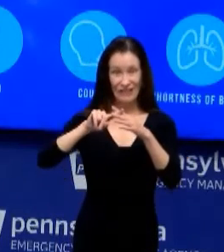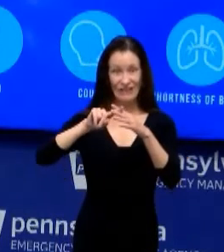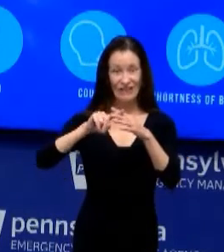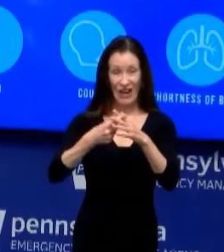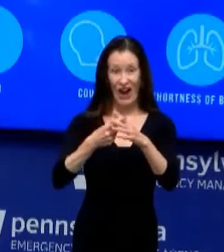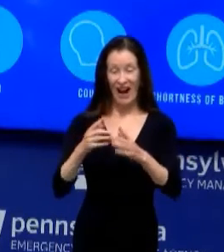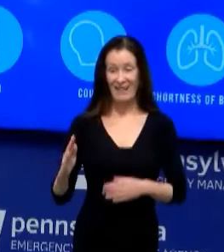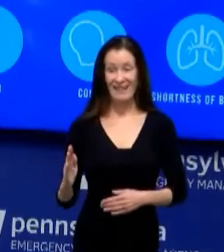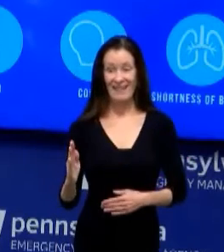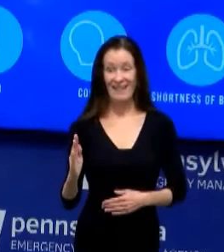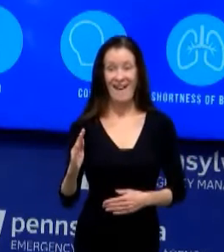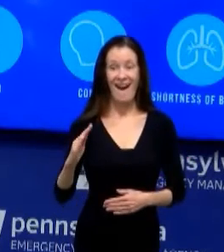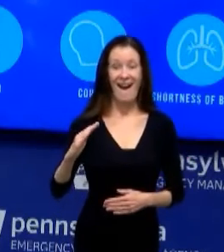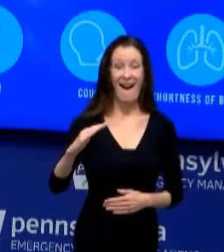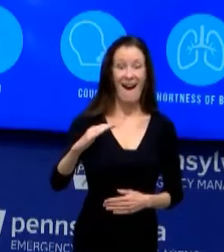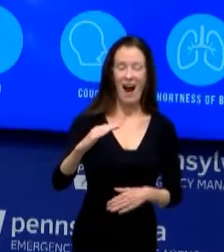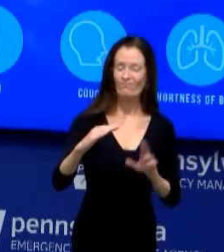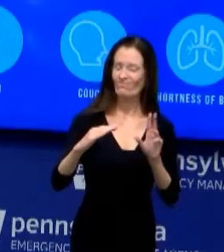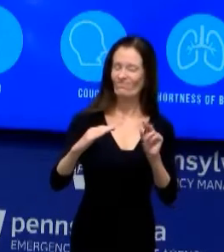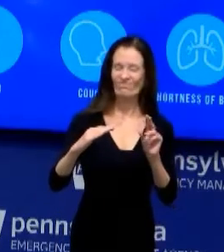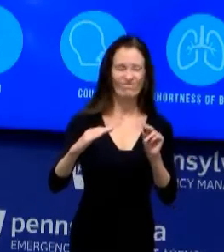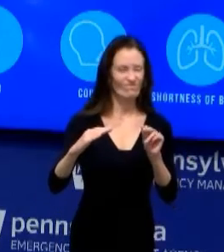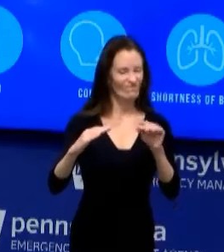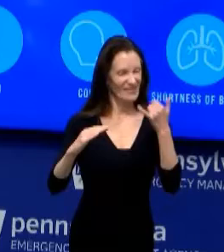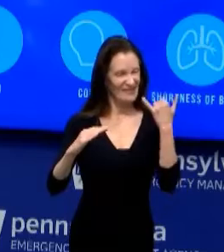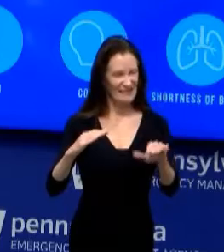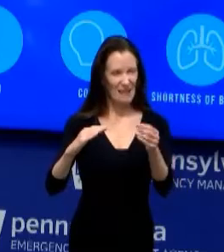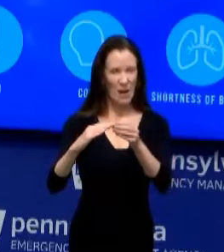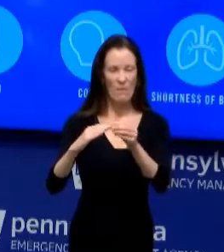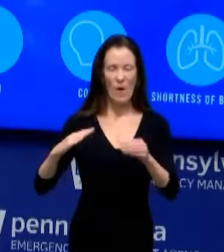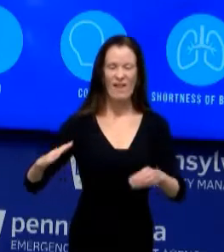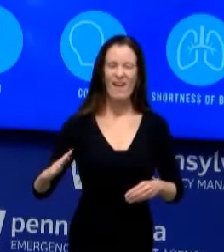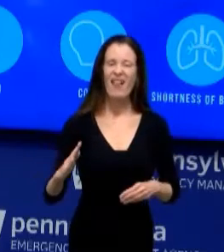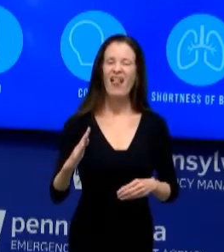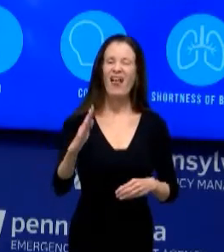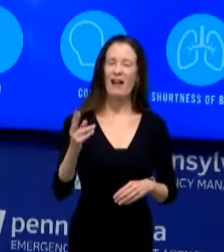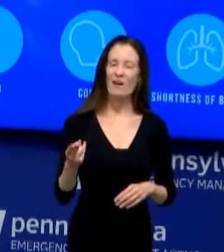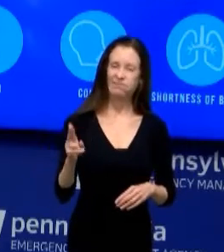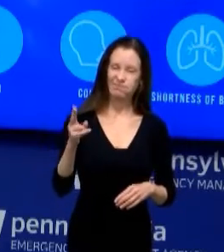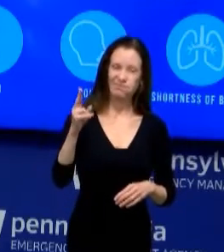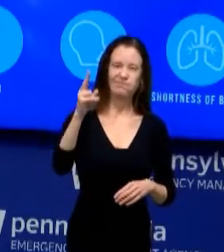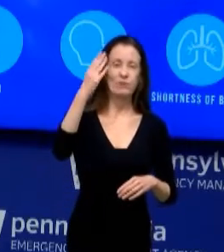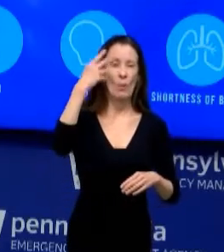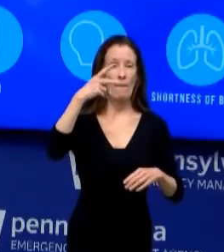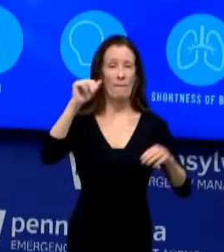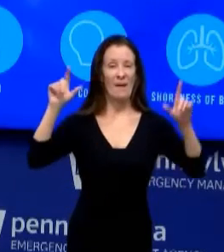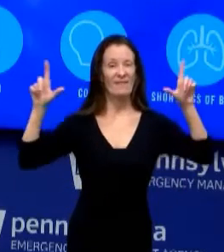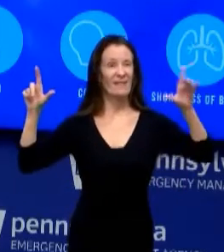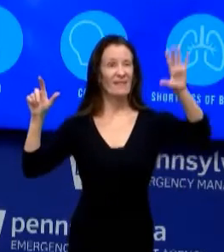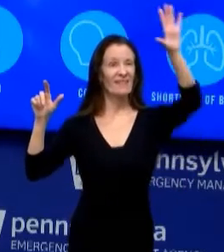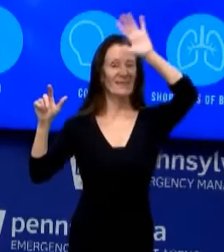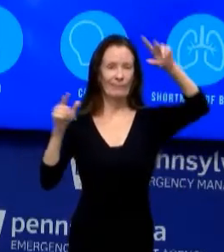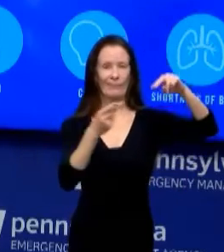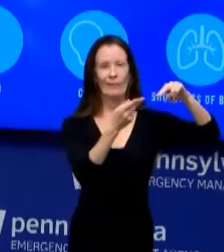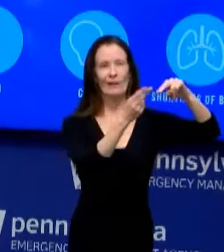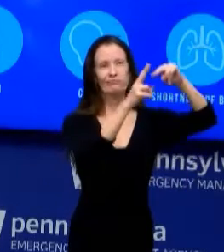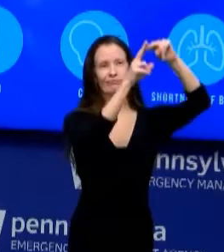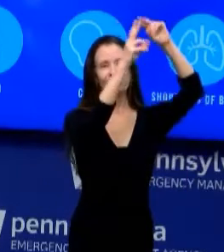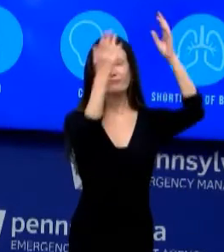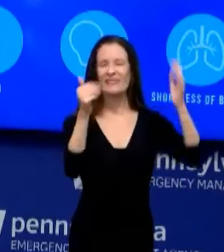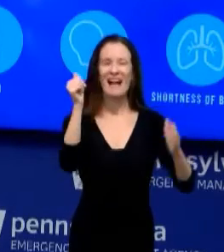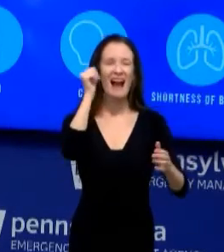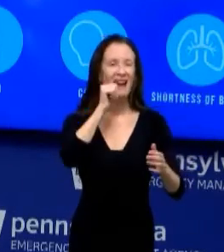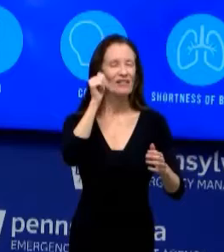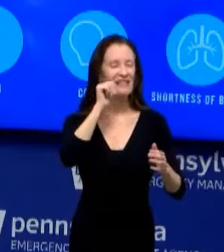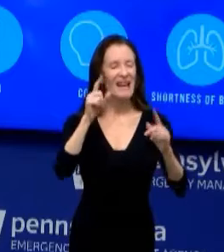and particularly in the northeast, but other areas too. The day-by-day changes are really dependent on a number of different factors,